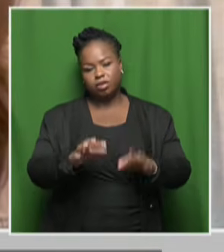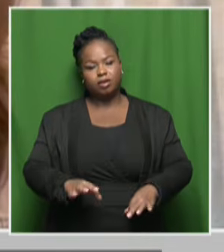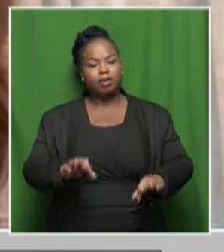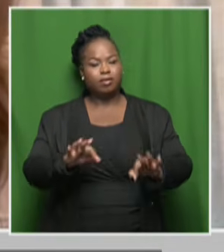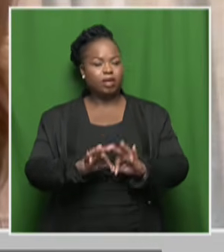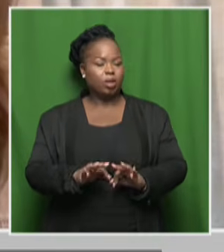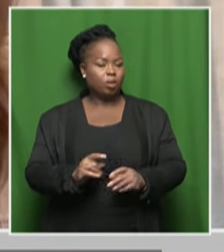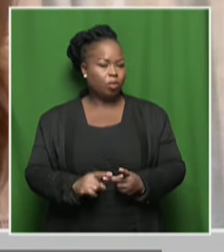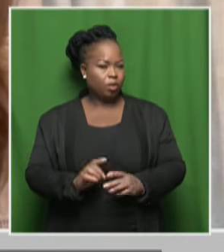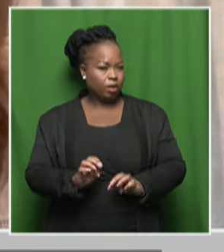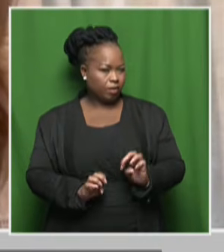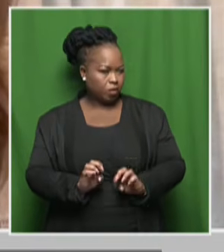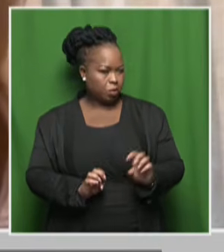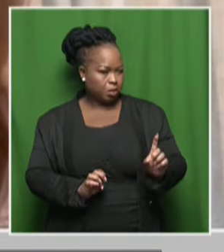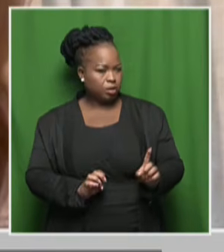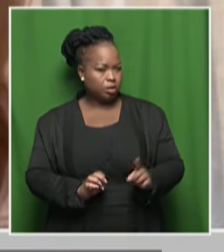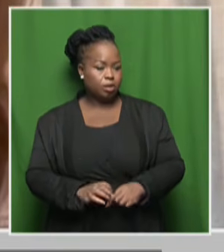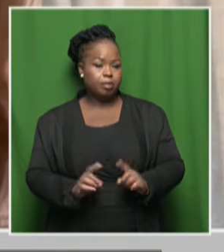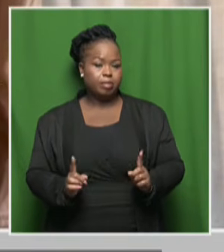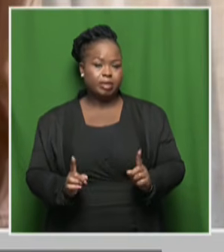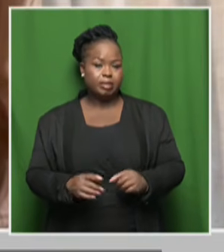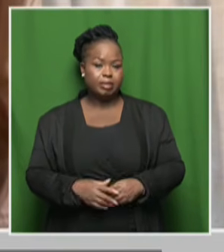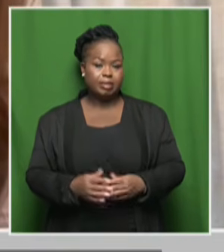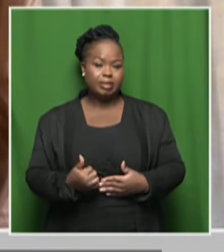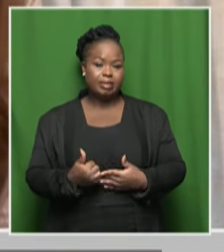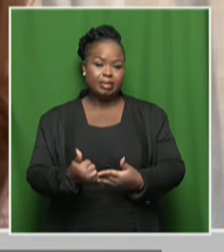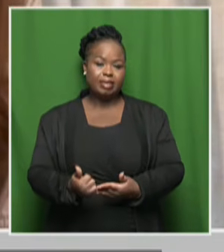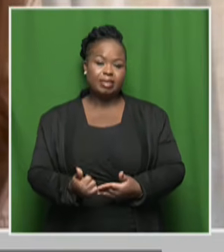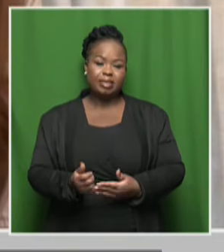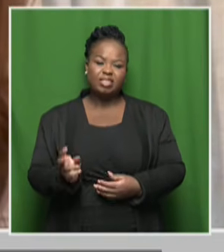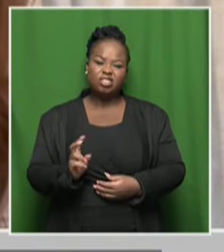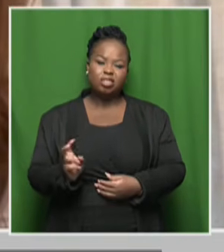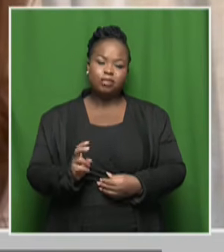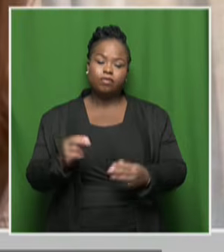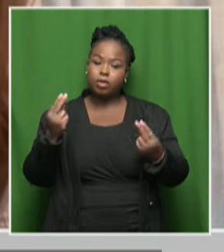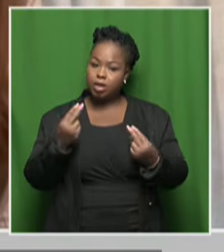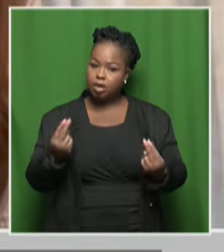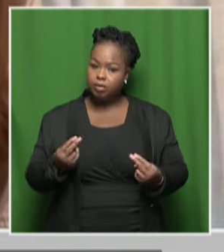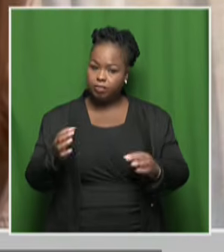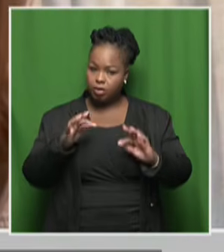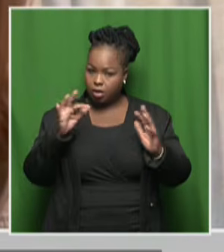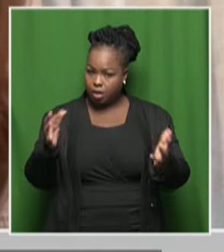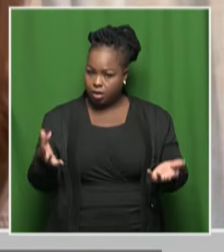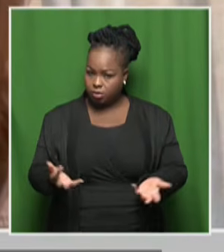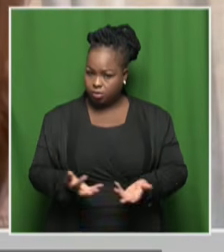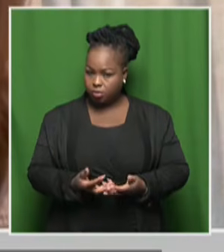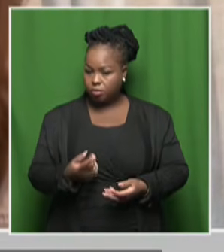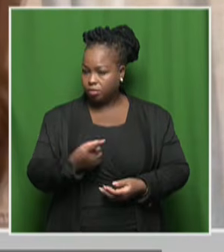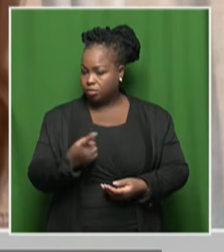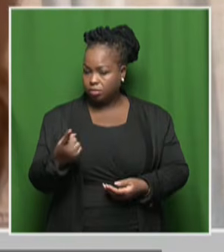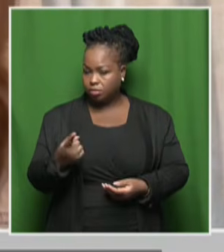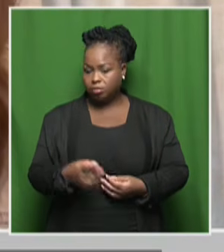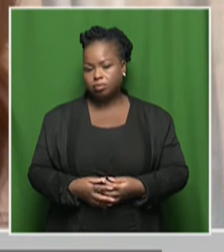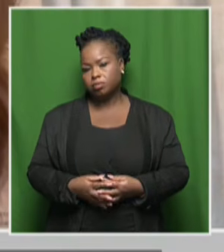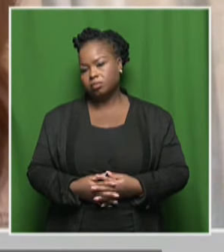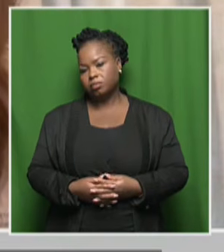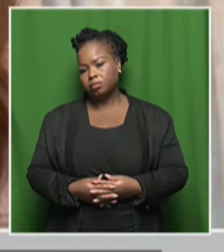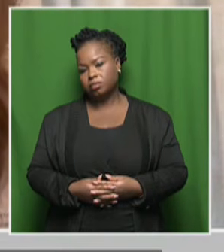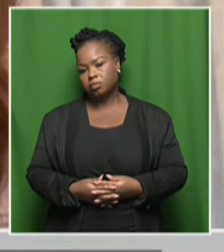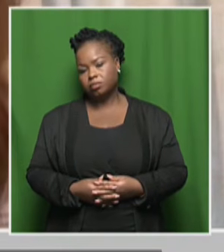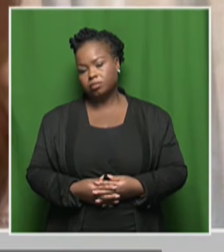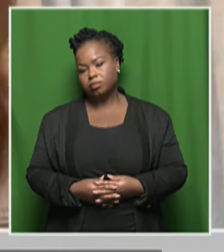valuation as well, the overall benefit for the African art scene in relation to the global sphere, tell us a little bit more about that agency.